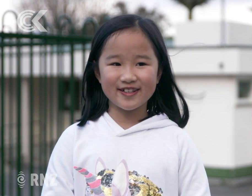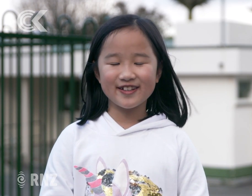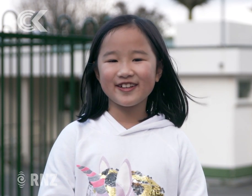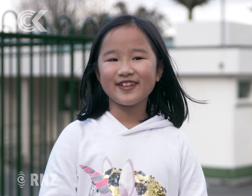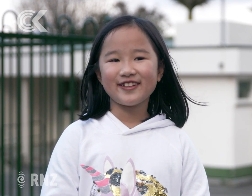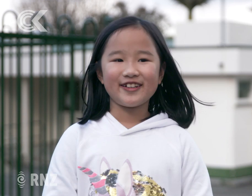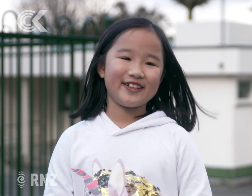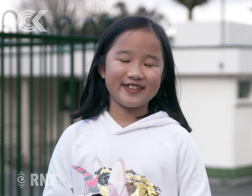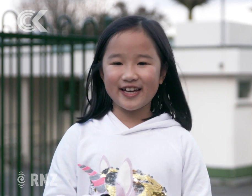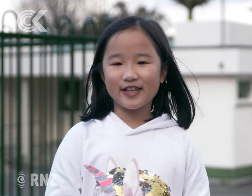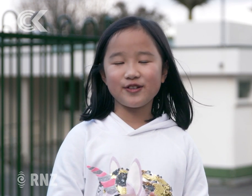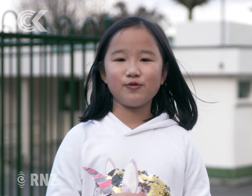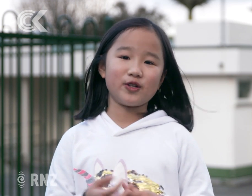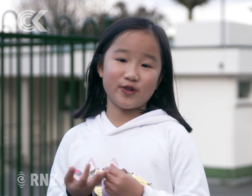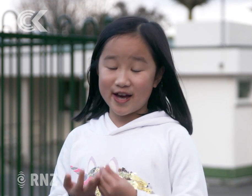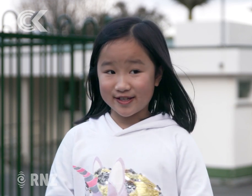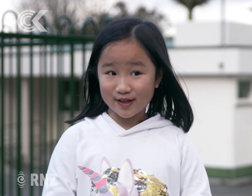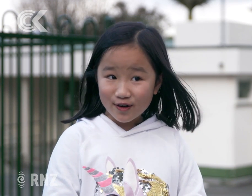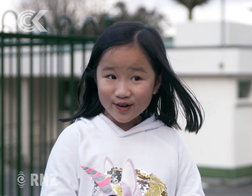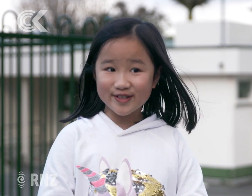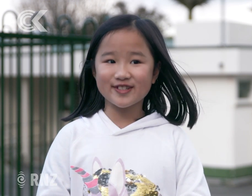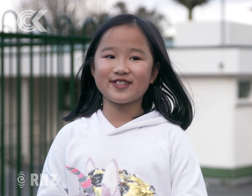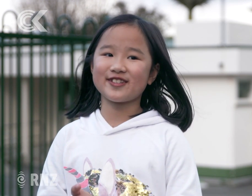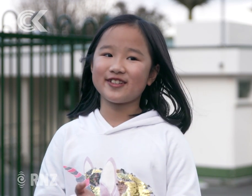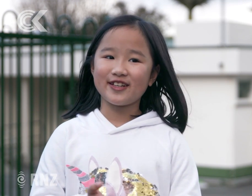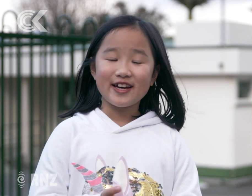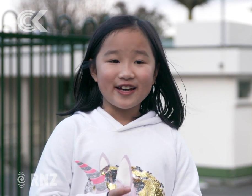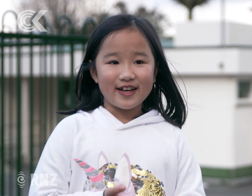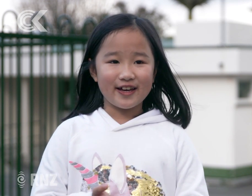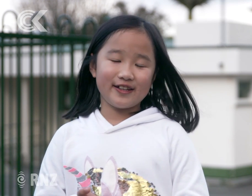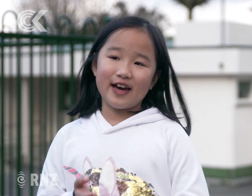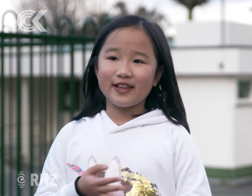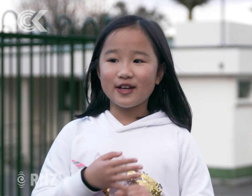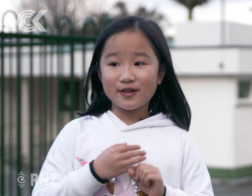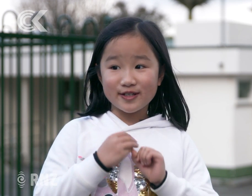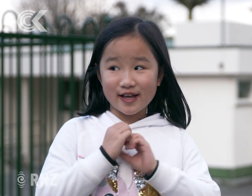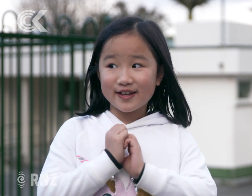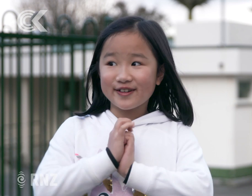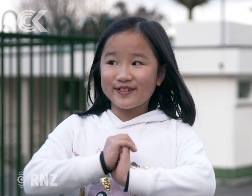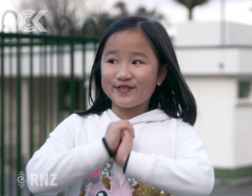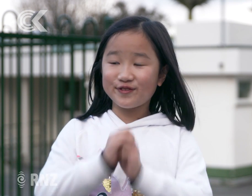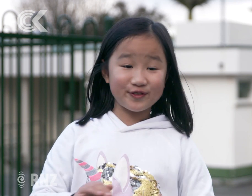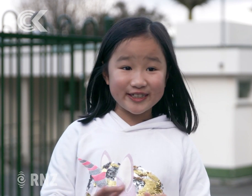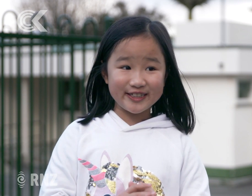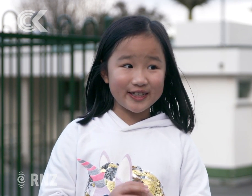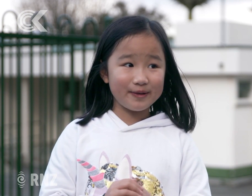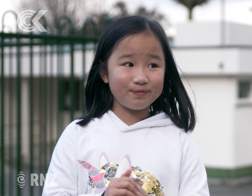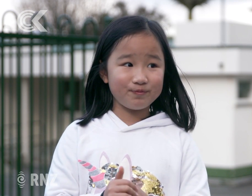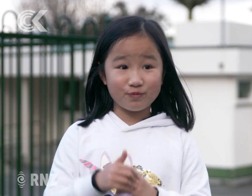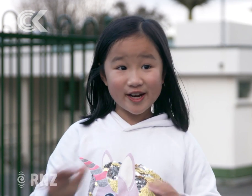sanitizer, and you wash your hands a lot. And there is like